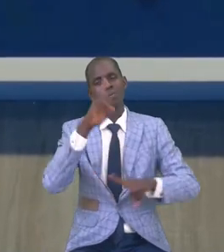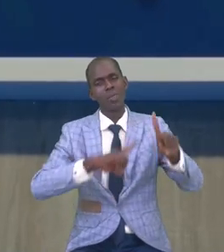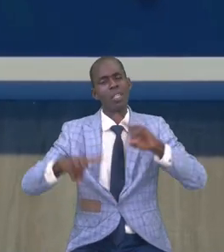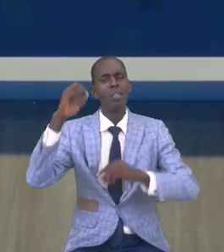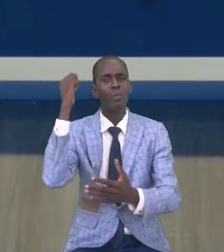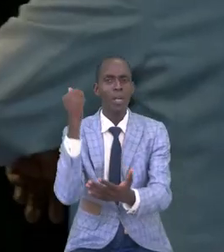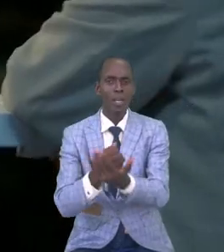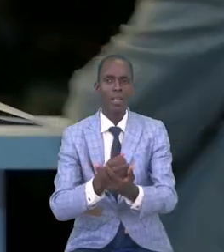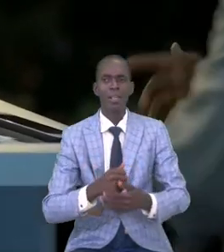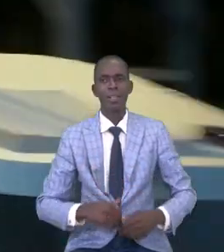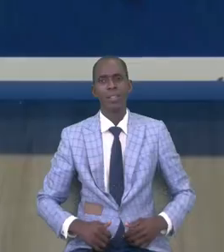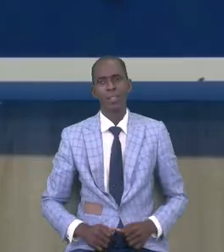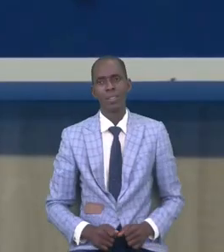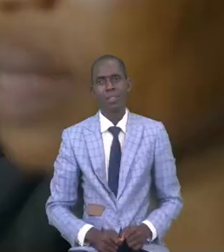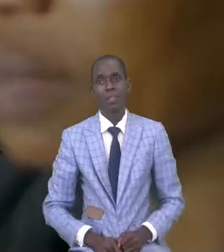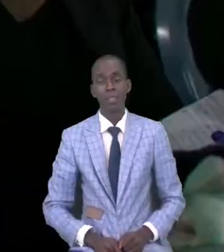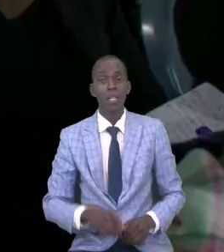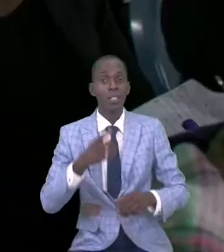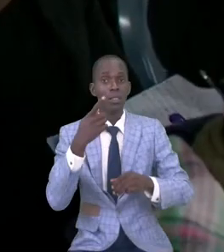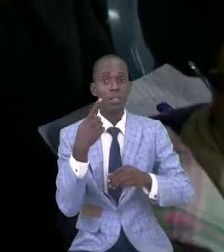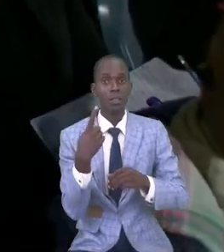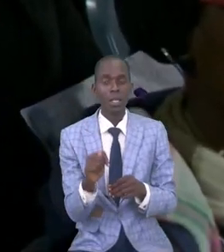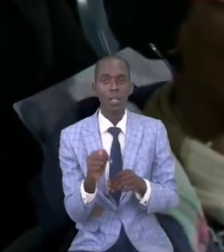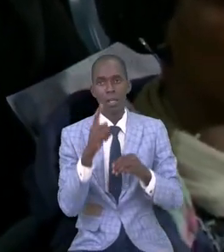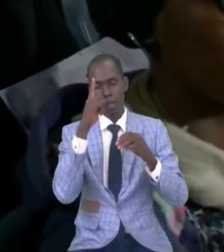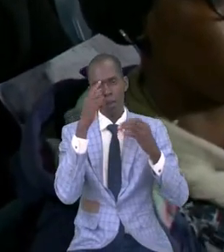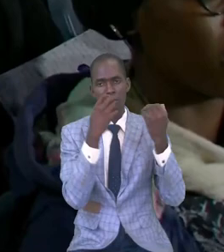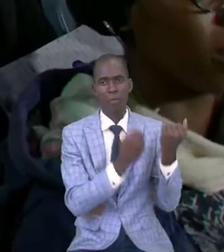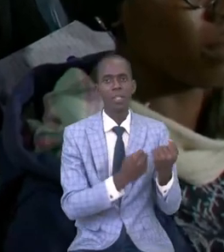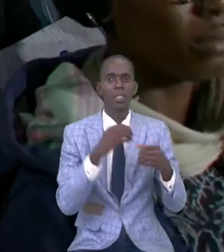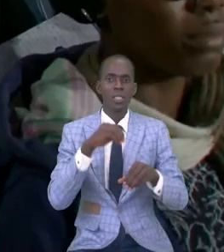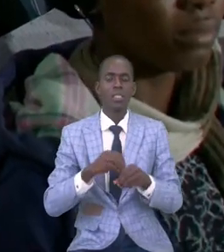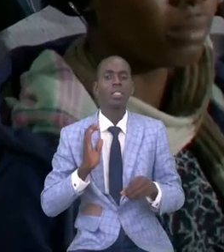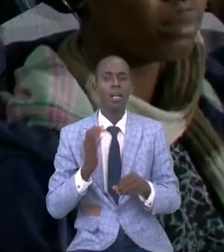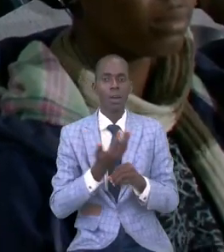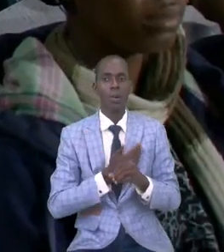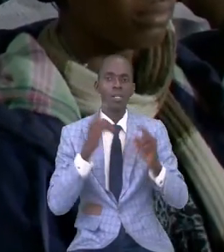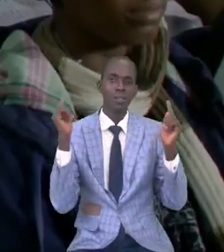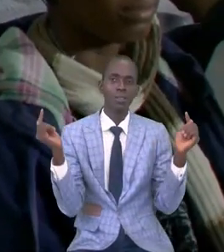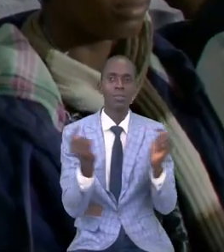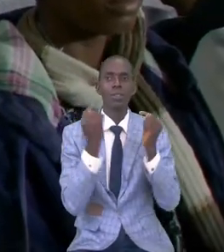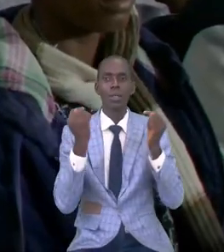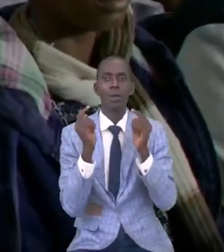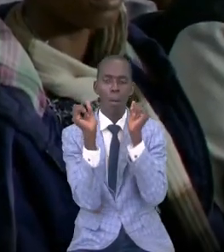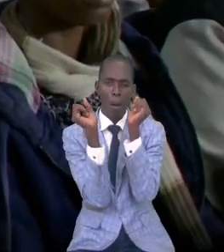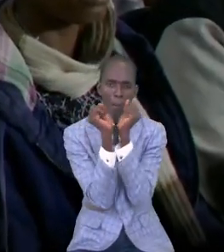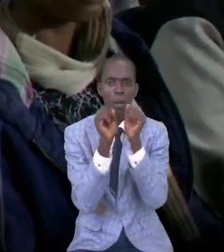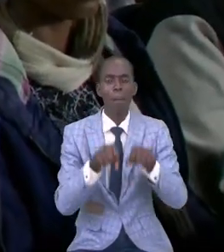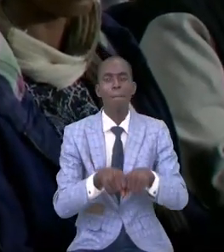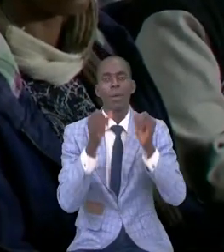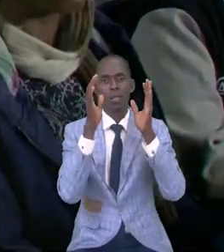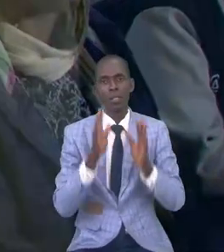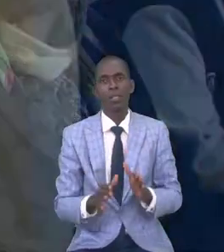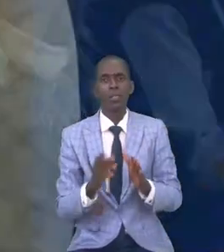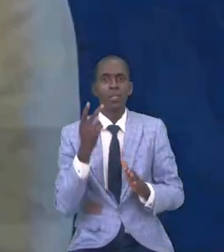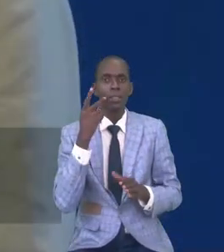amen. The faith in our triumphant bondage breaker. Look at